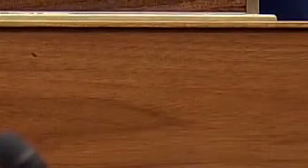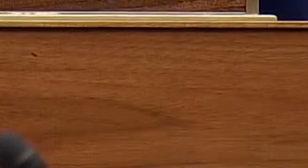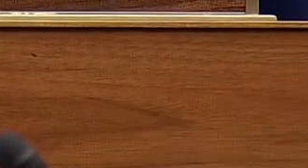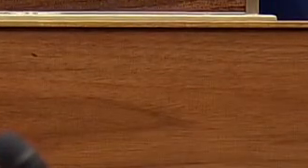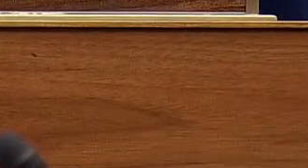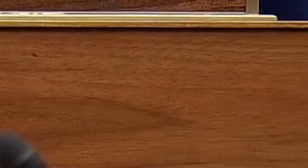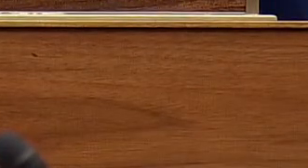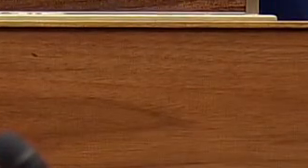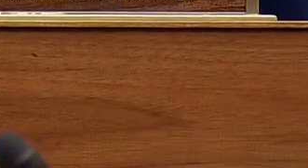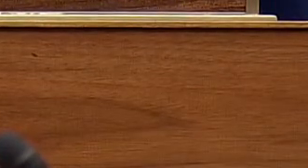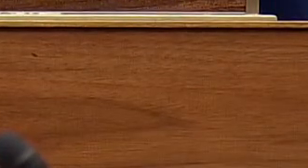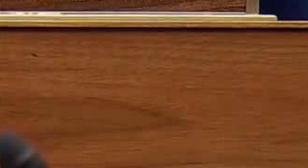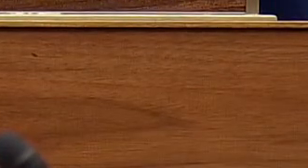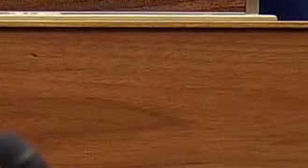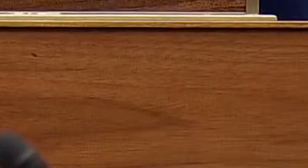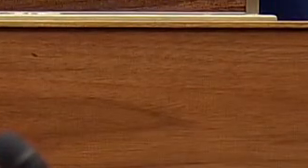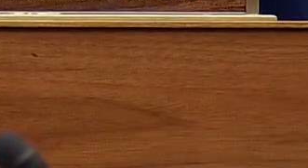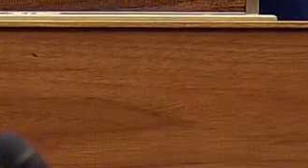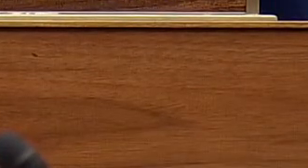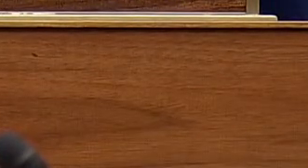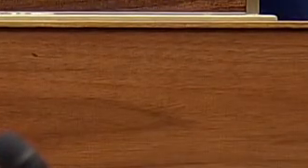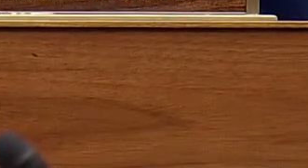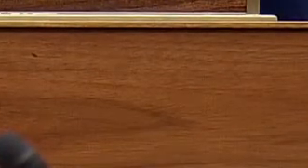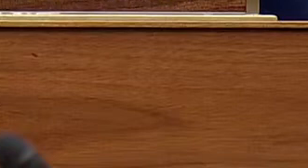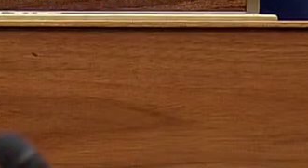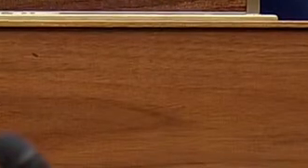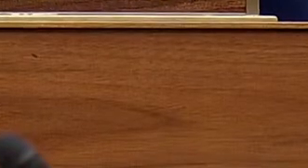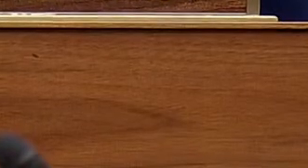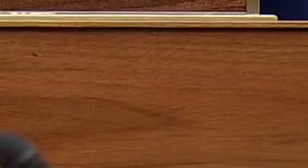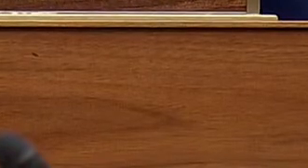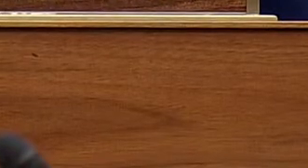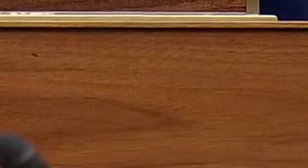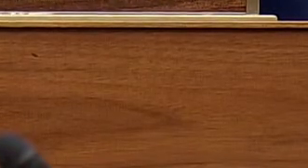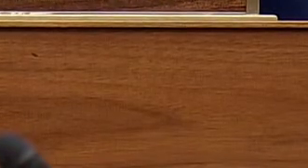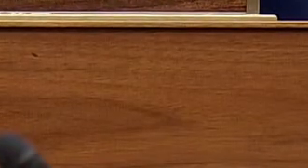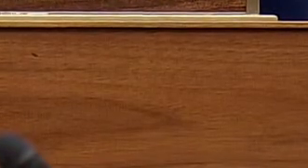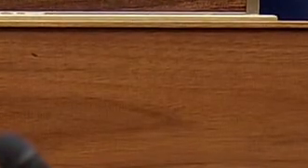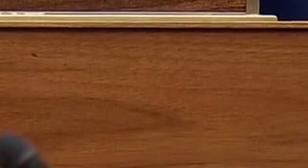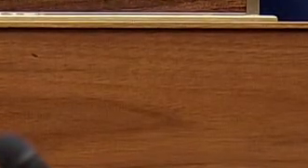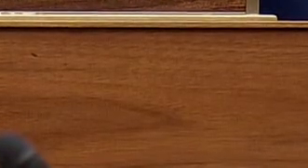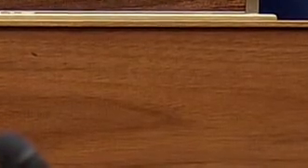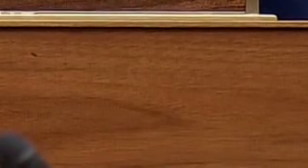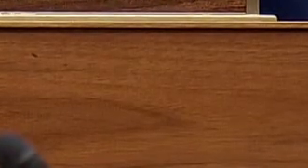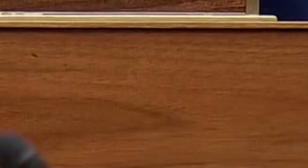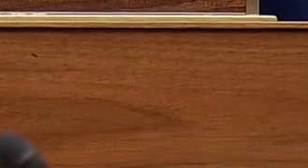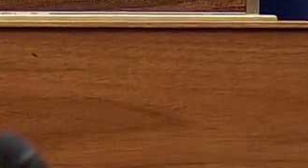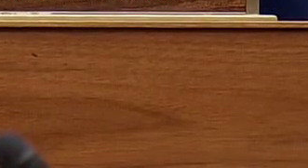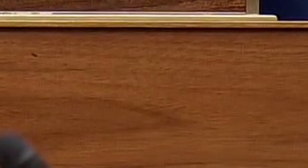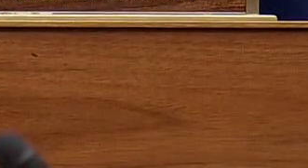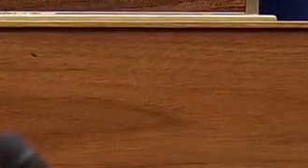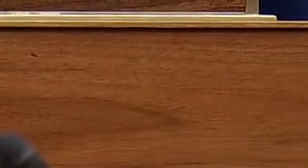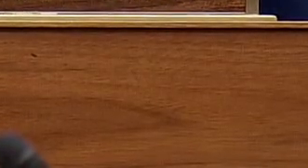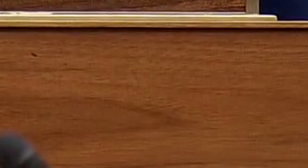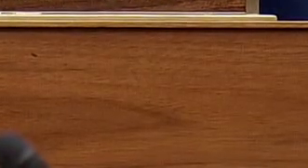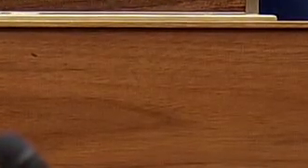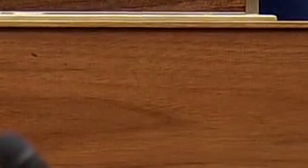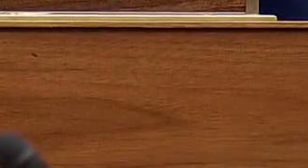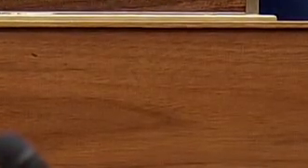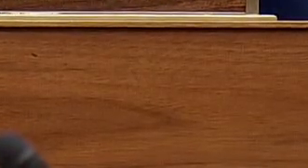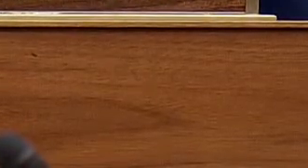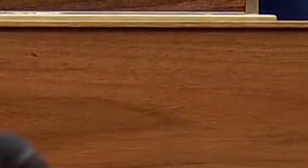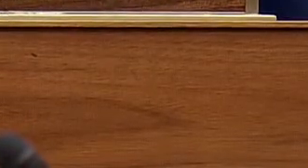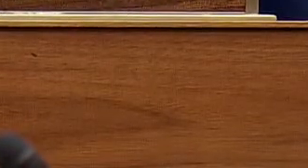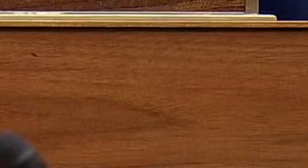particularly grateful to our Senate sponsor, Senator Tom Carper, who has gathered